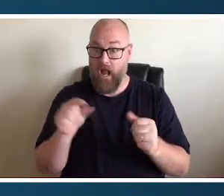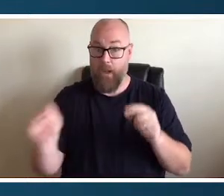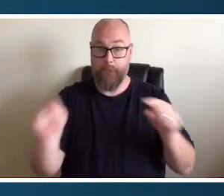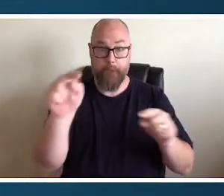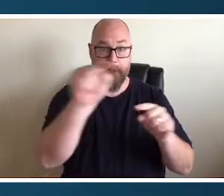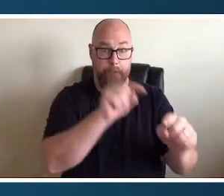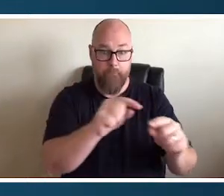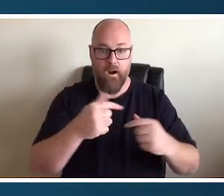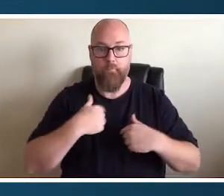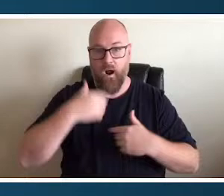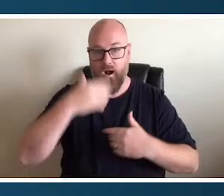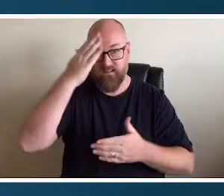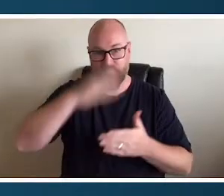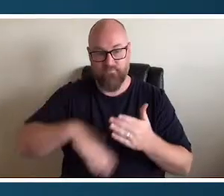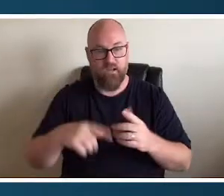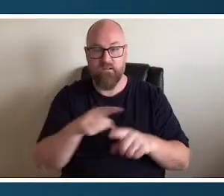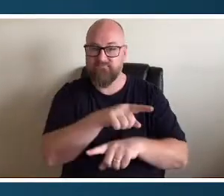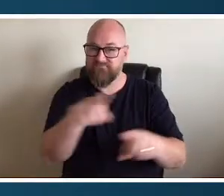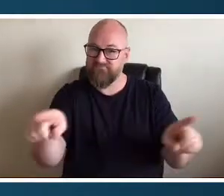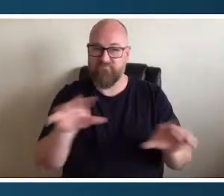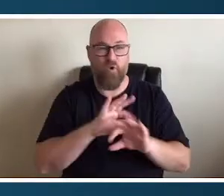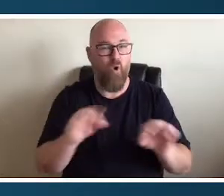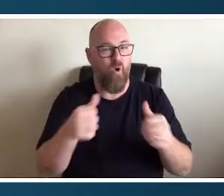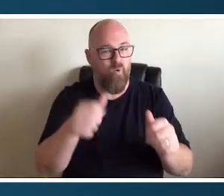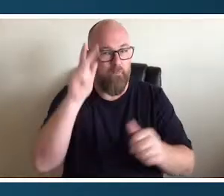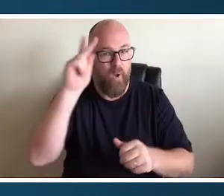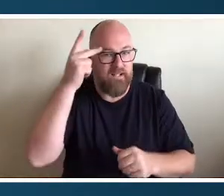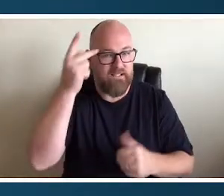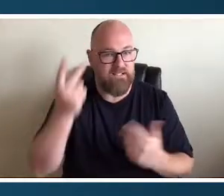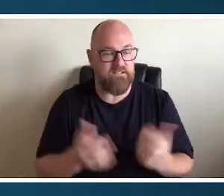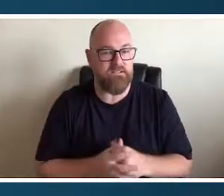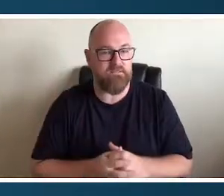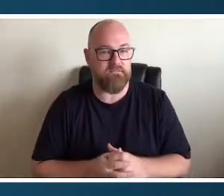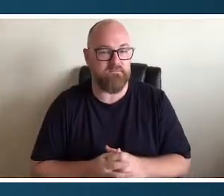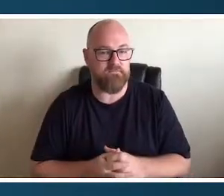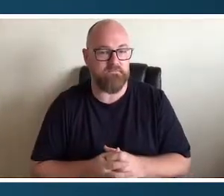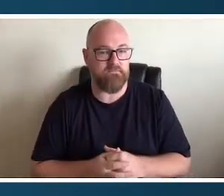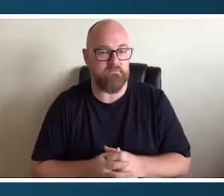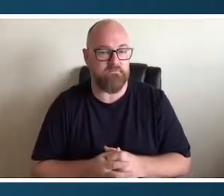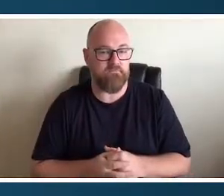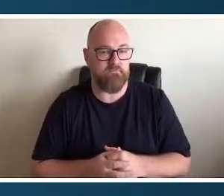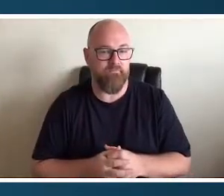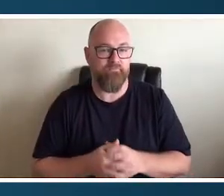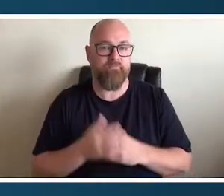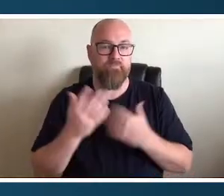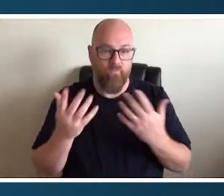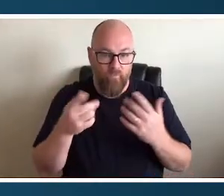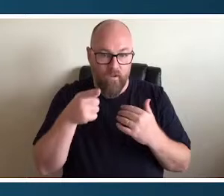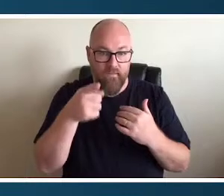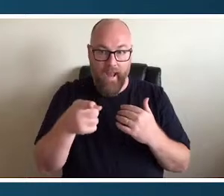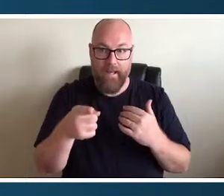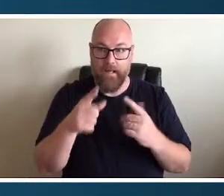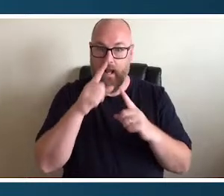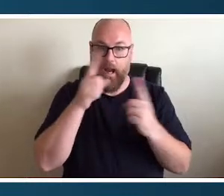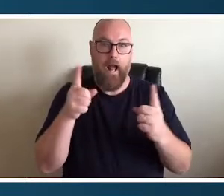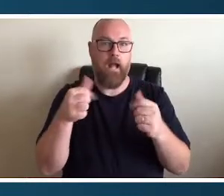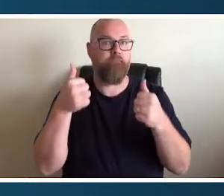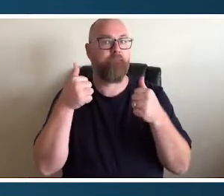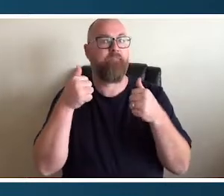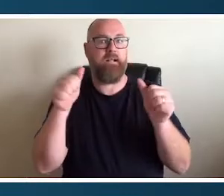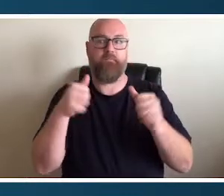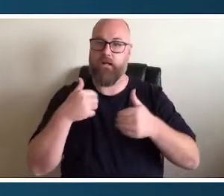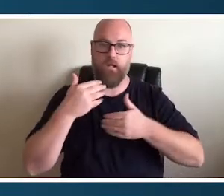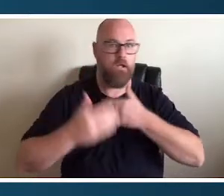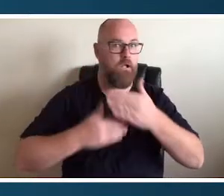in political will or institutional capacity to effectively carry out community-based or